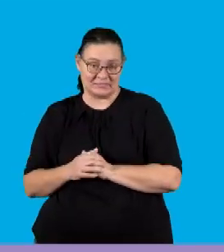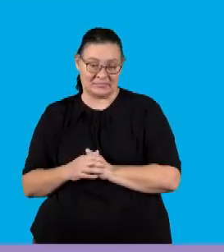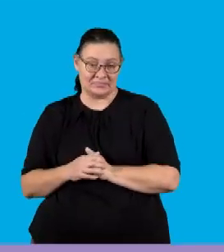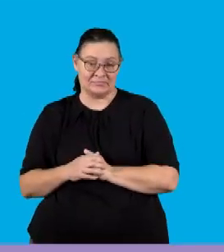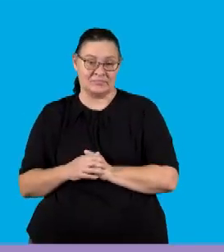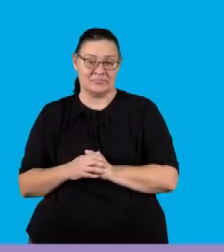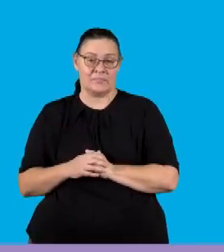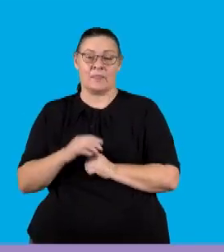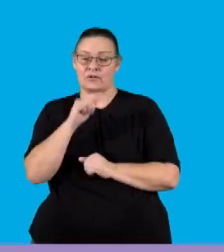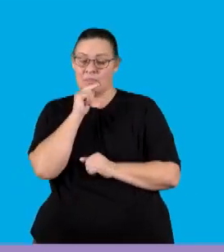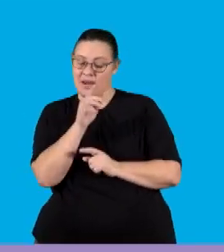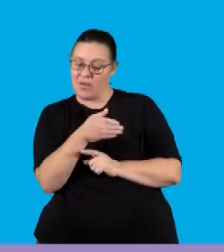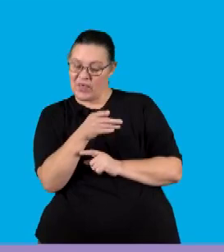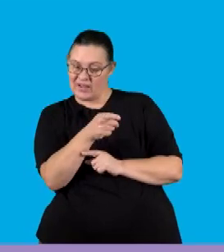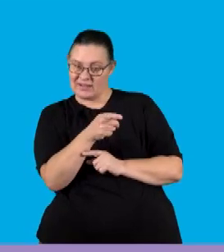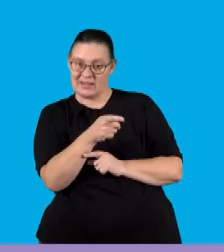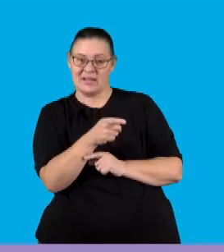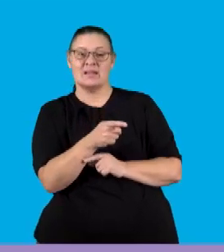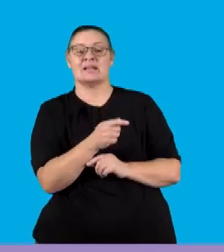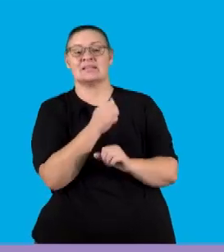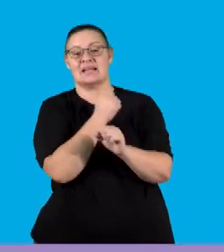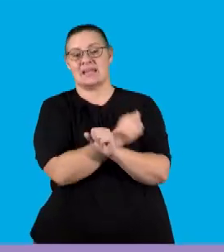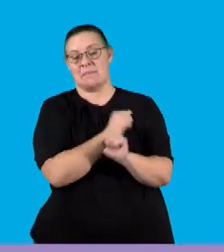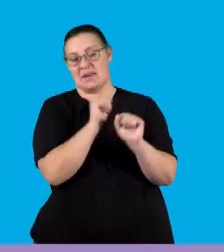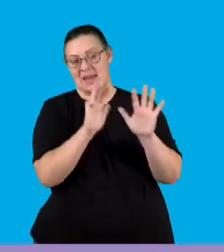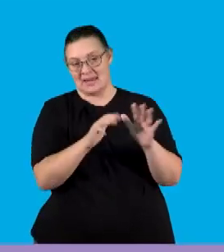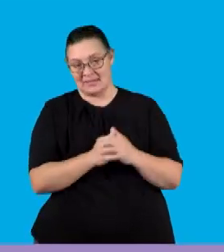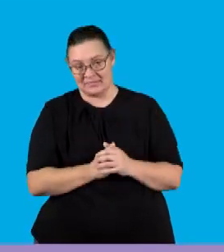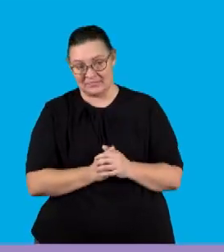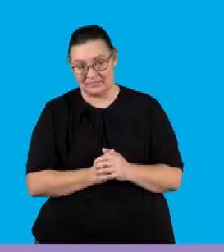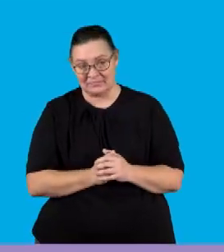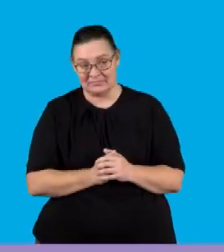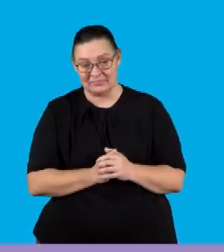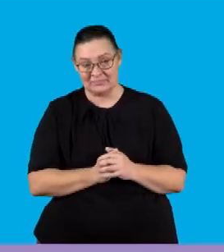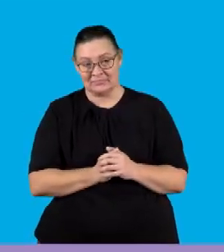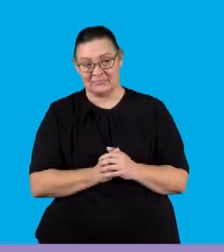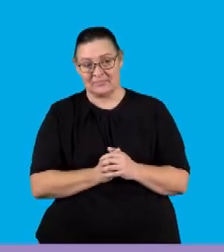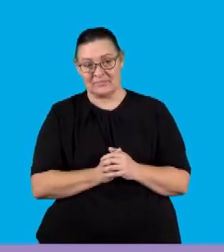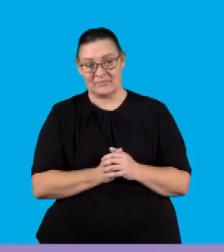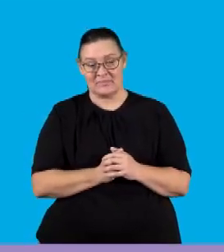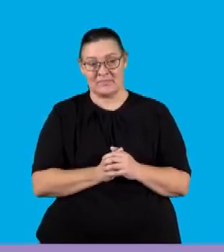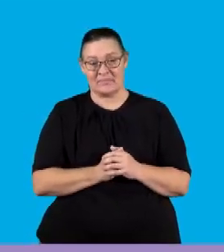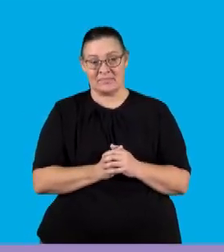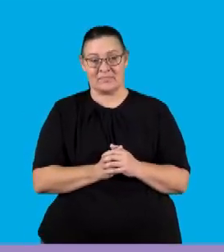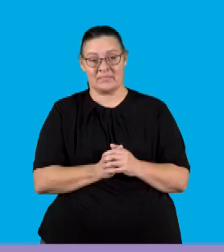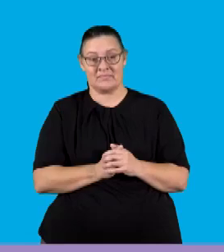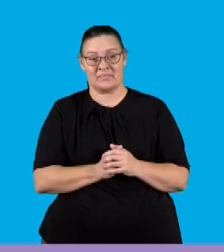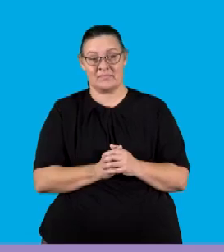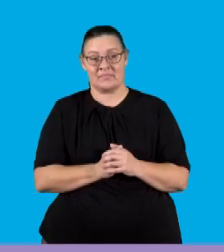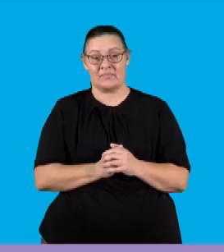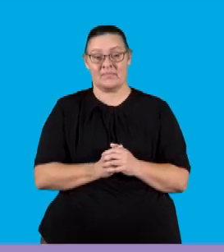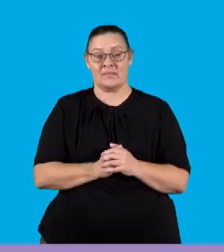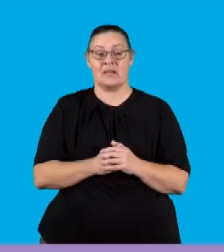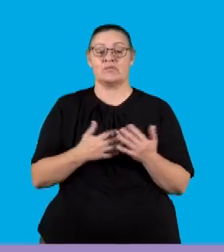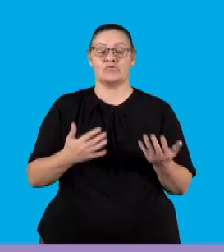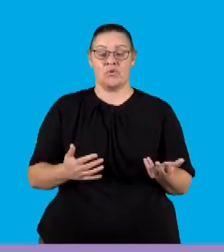our equation is not, or that missing part of our rule is not a plus 8, but it is a multiply by